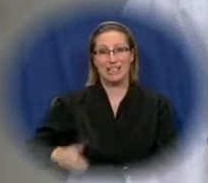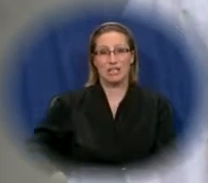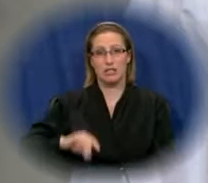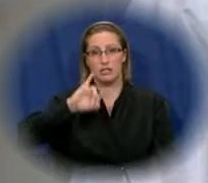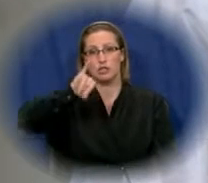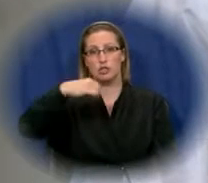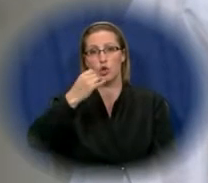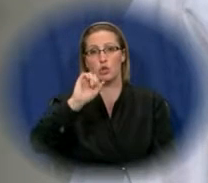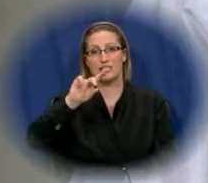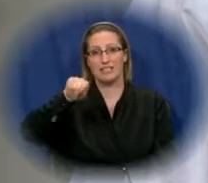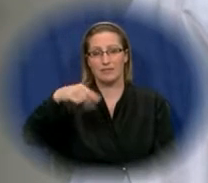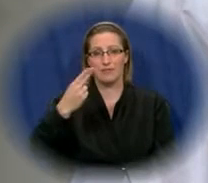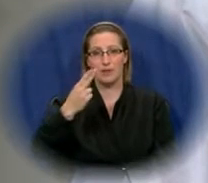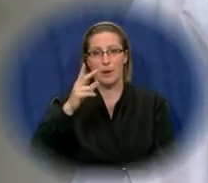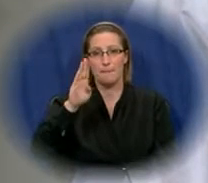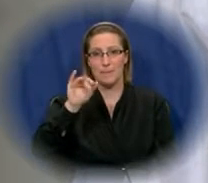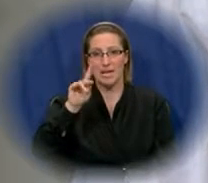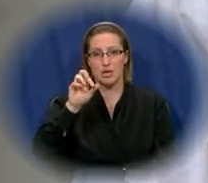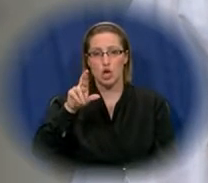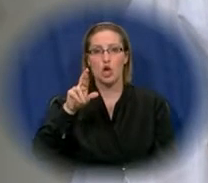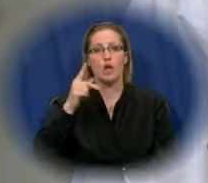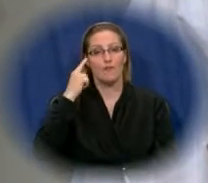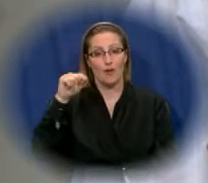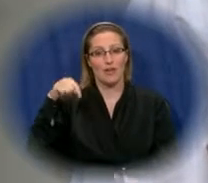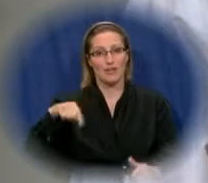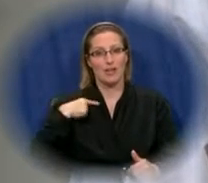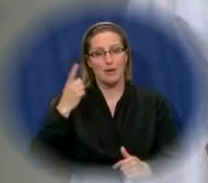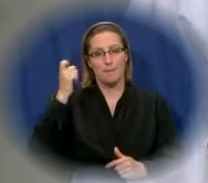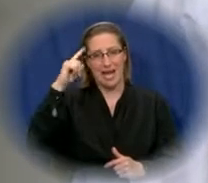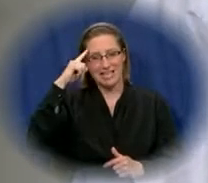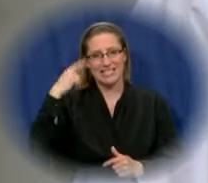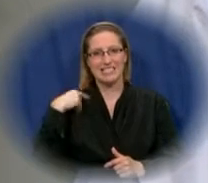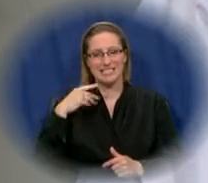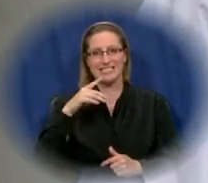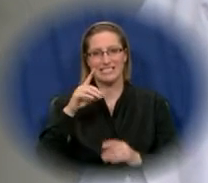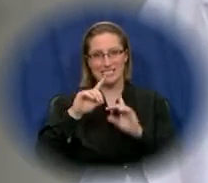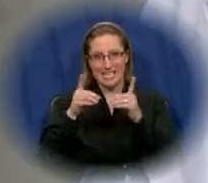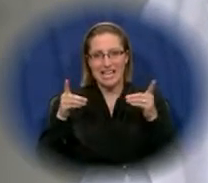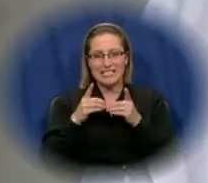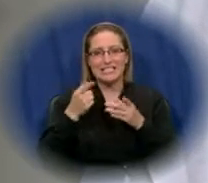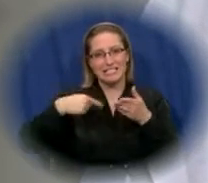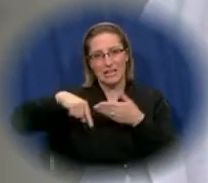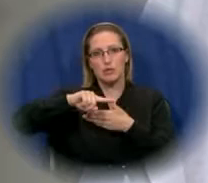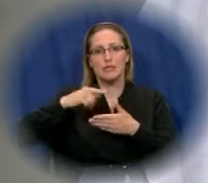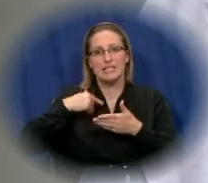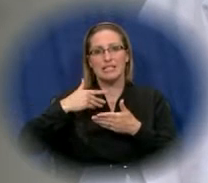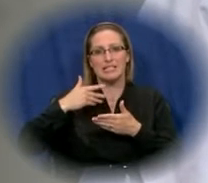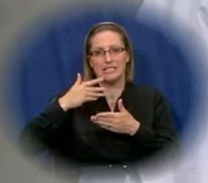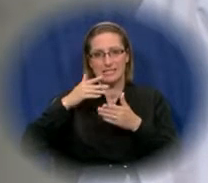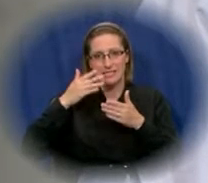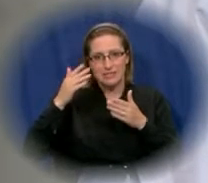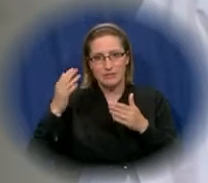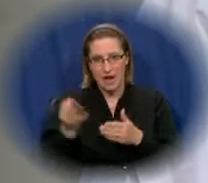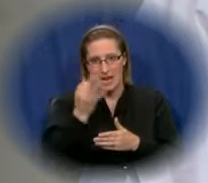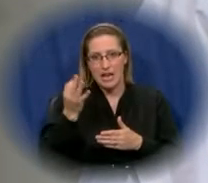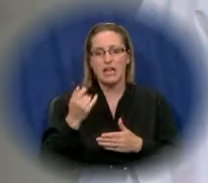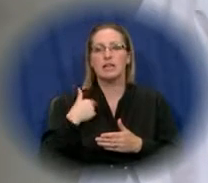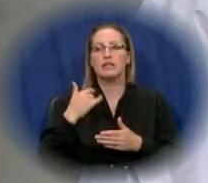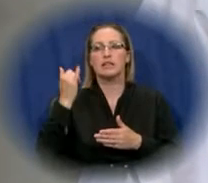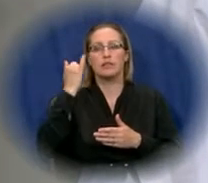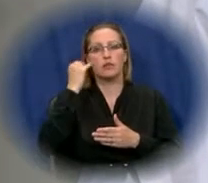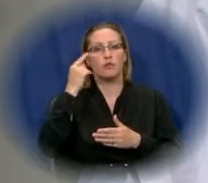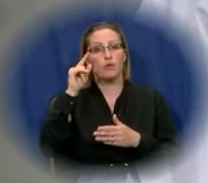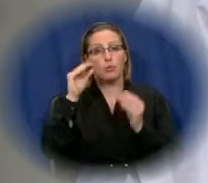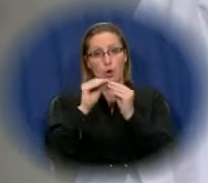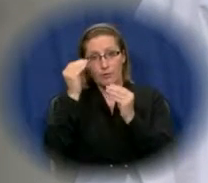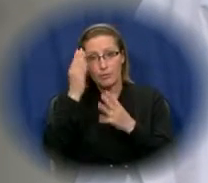will be ordained to the priesthood for the Diocese of Madison next Friday, for all in formation for the priesthood, consecrated